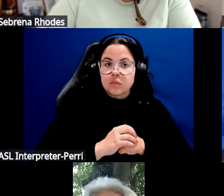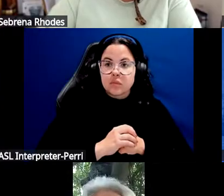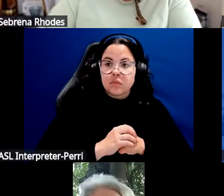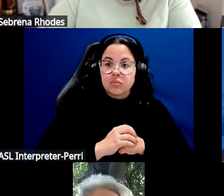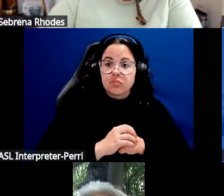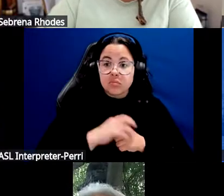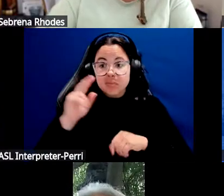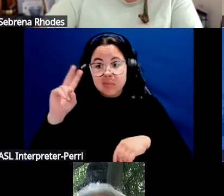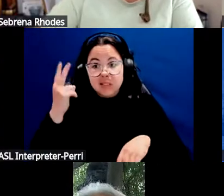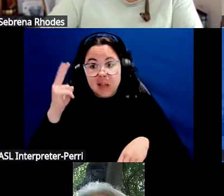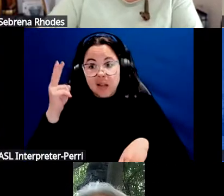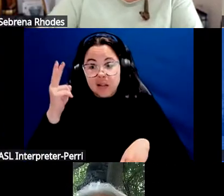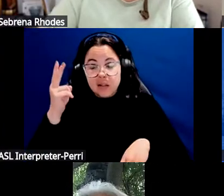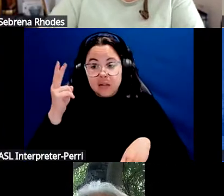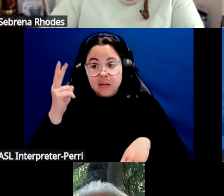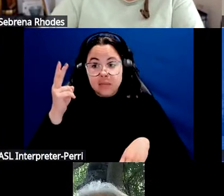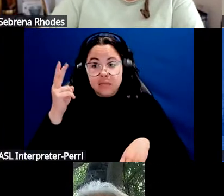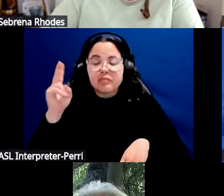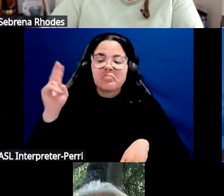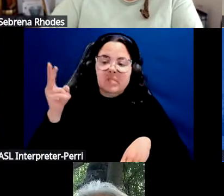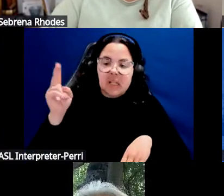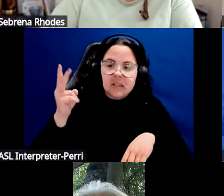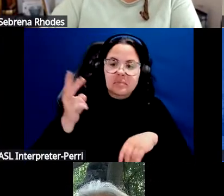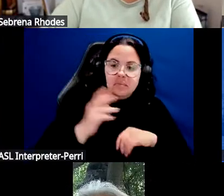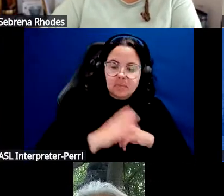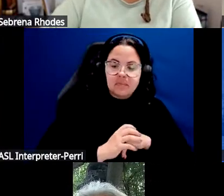Can I get a second on this motion? Second.